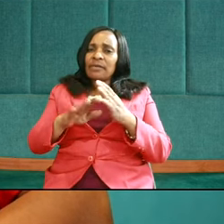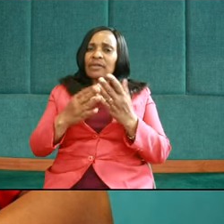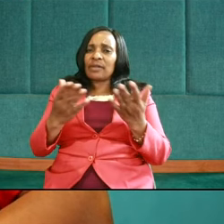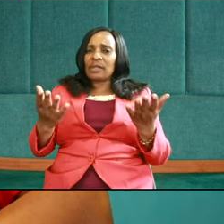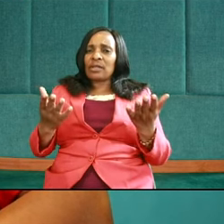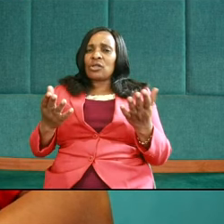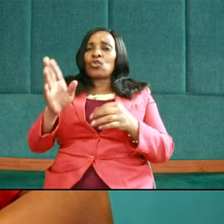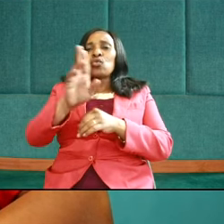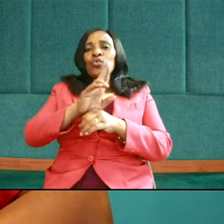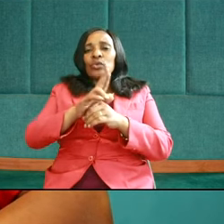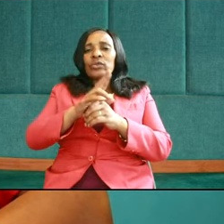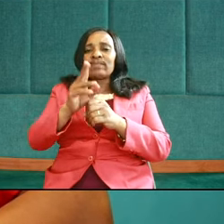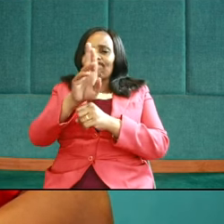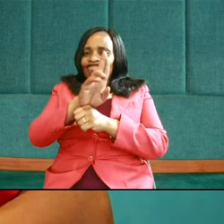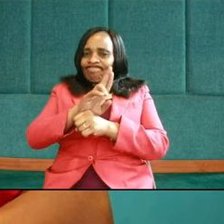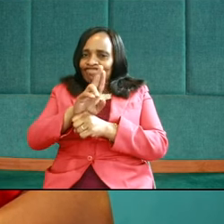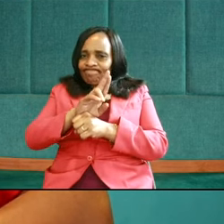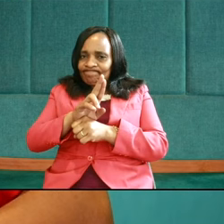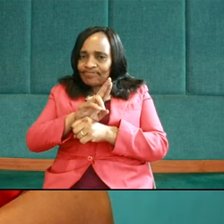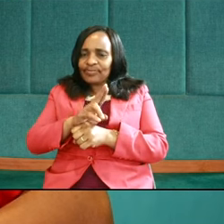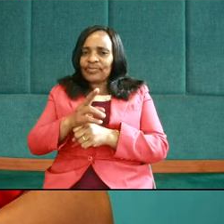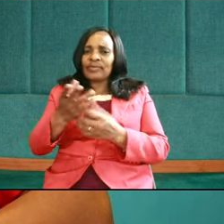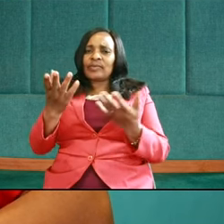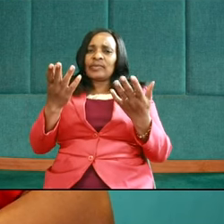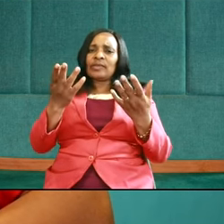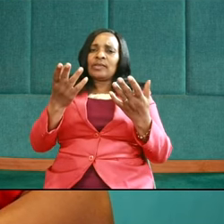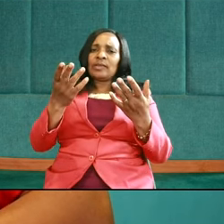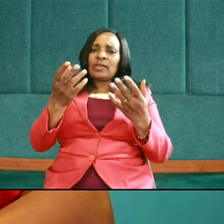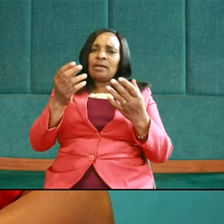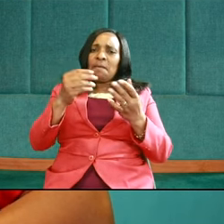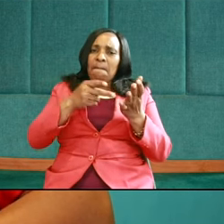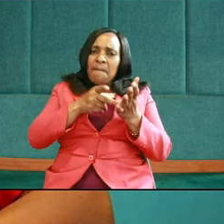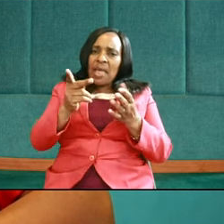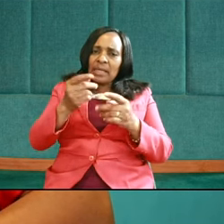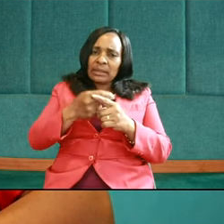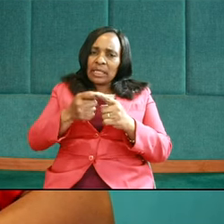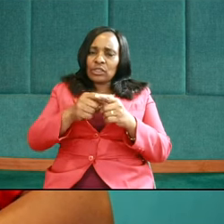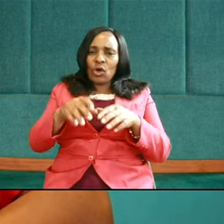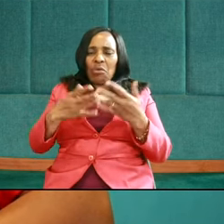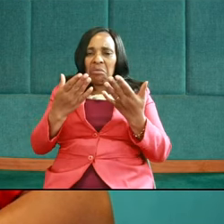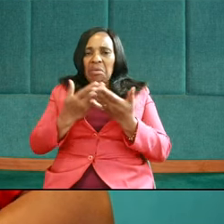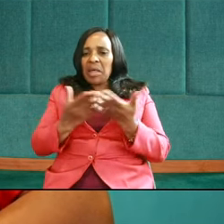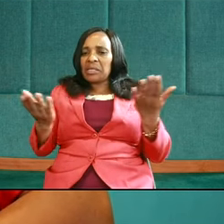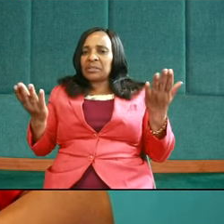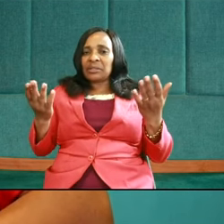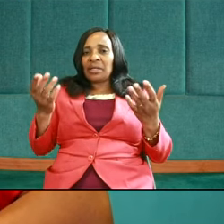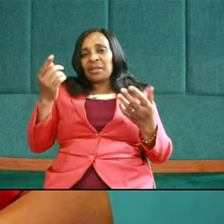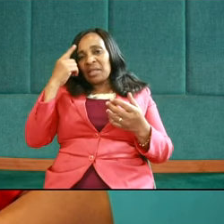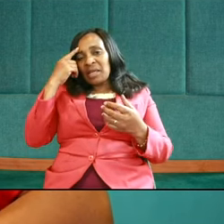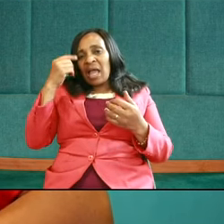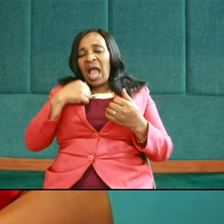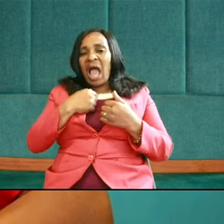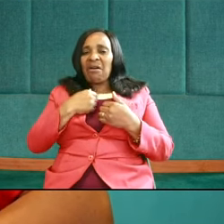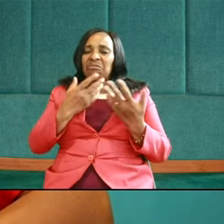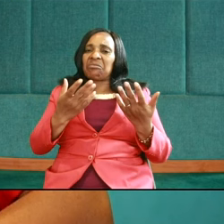use to spend it, like, you know, to not even pay tithe or anything. you may think that it doesn't have any consequences for